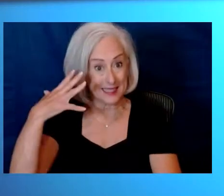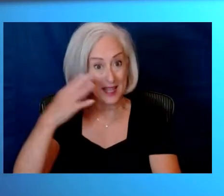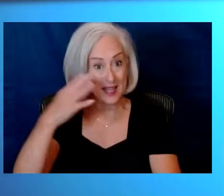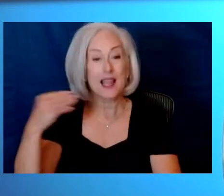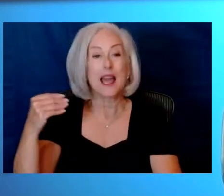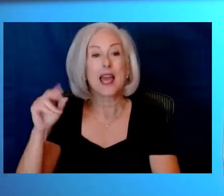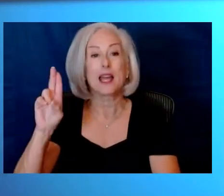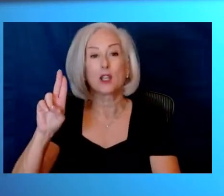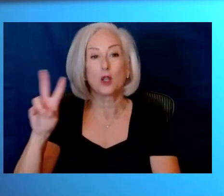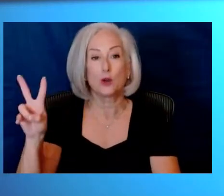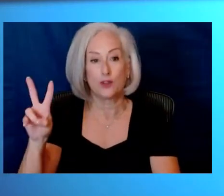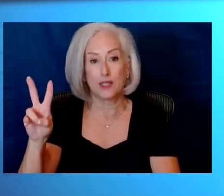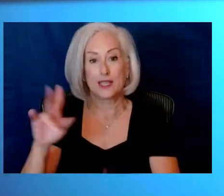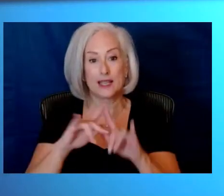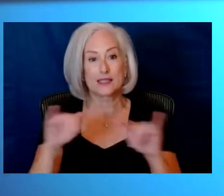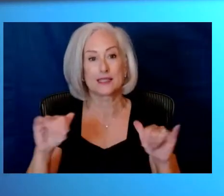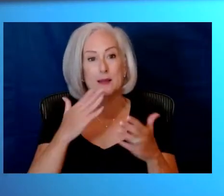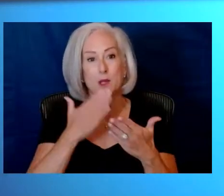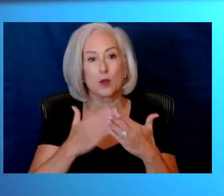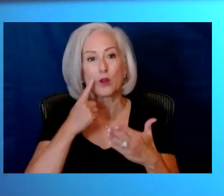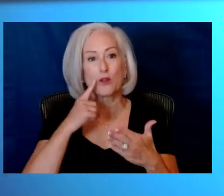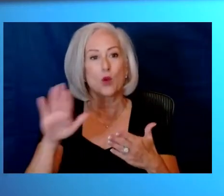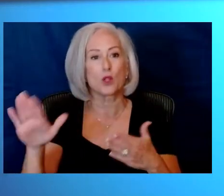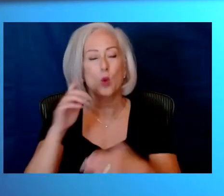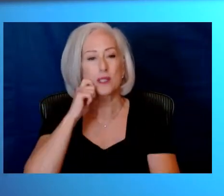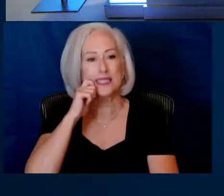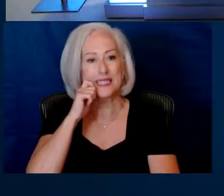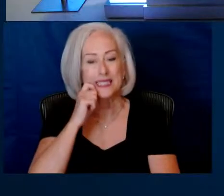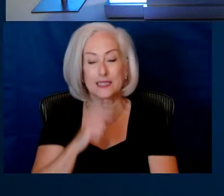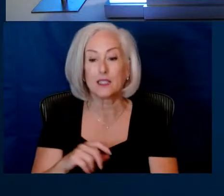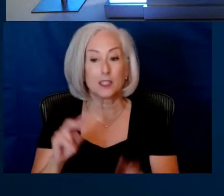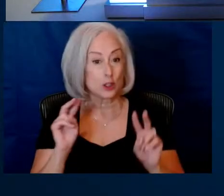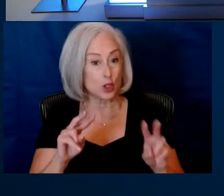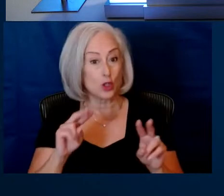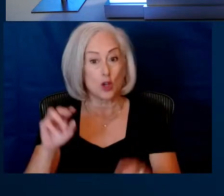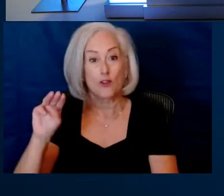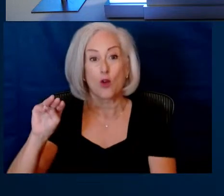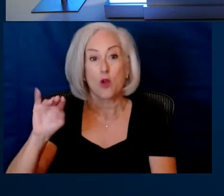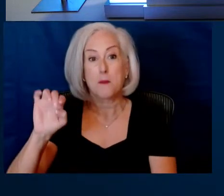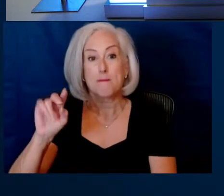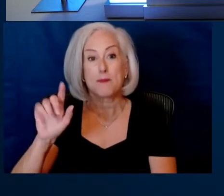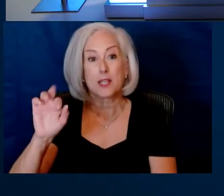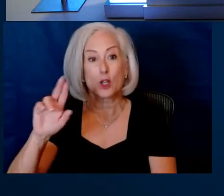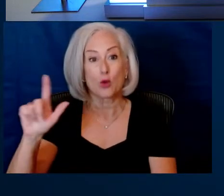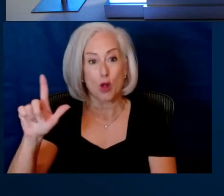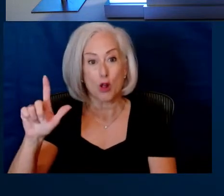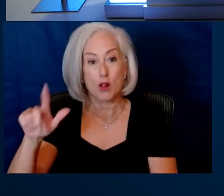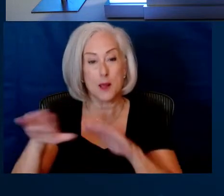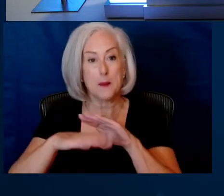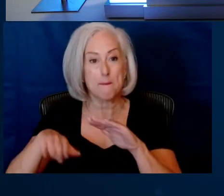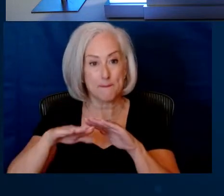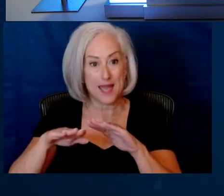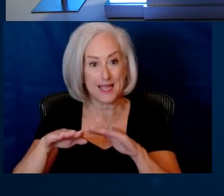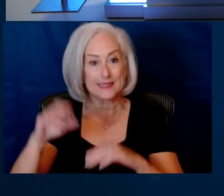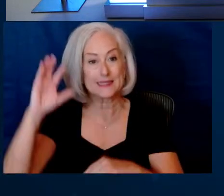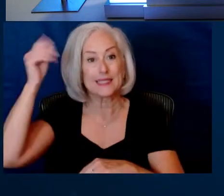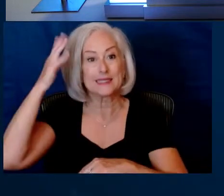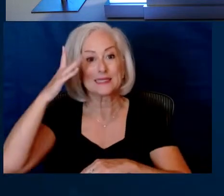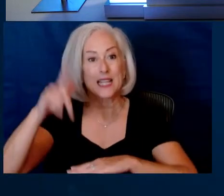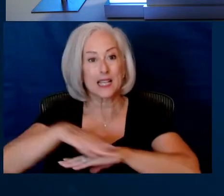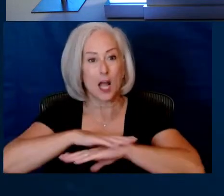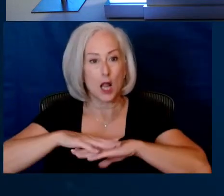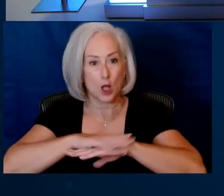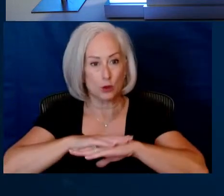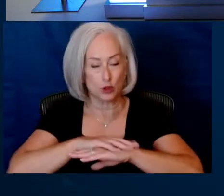At the same time, they're good for your skin. So we should be looking for mineral-based, is that correct? Correct. Mineral-based sun blockers are the better